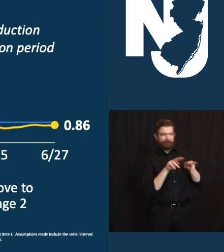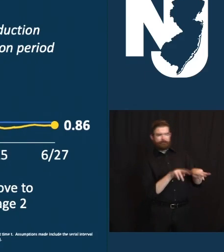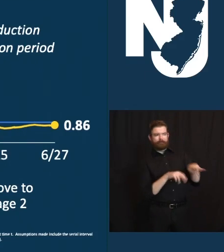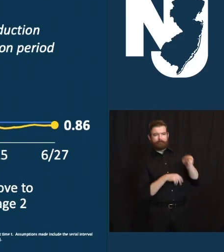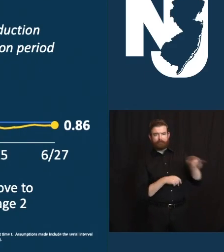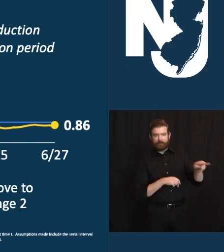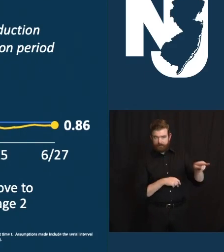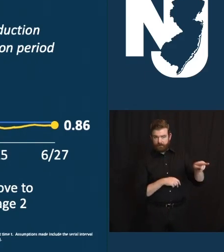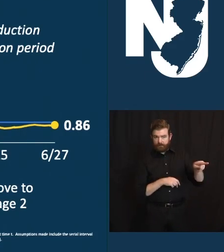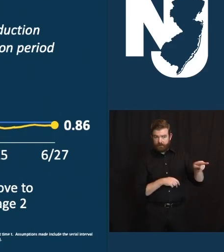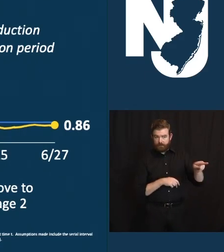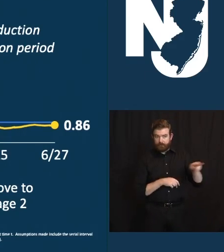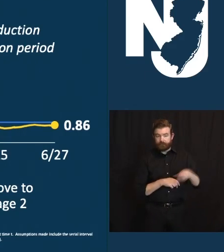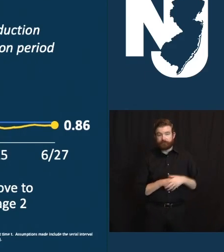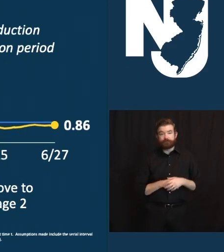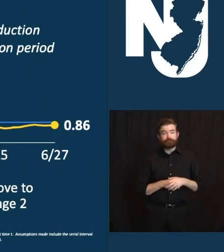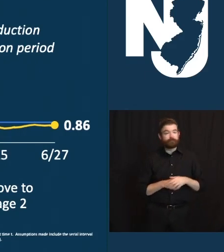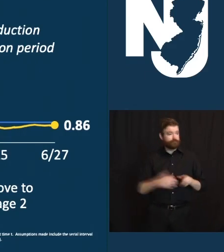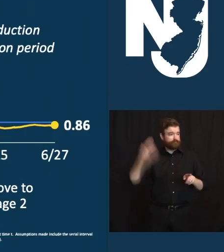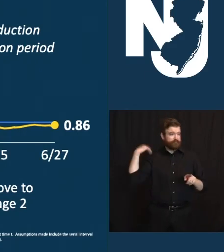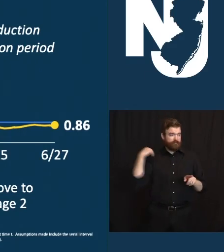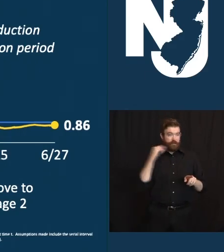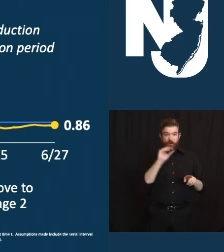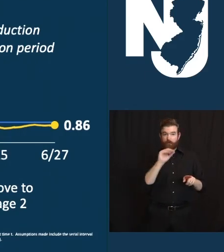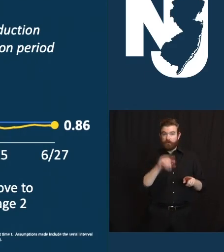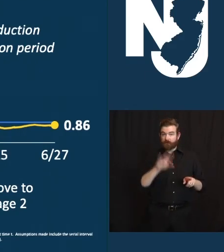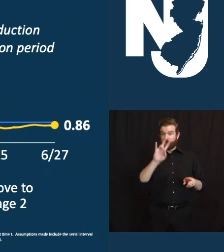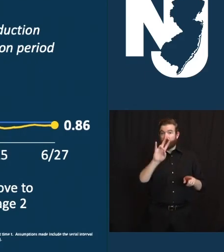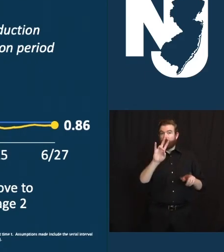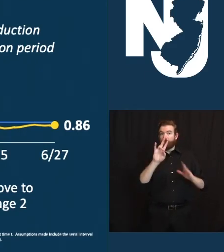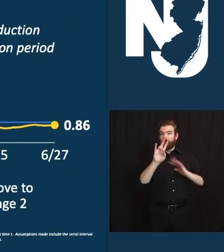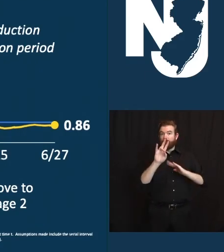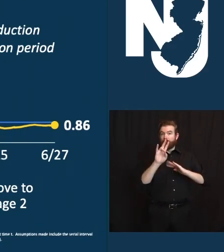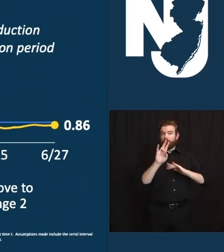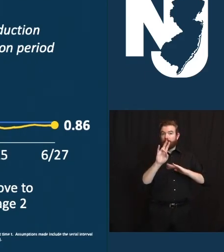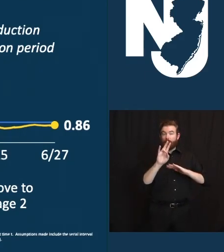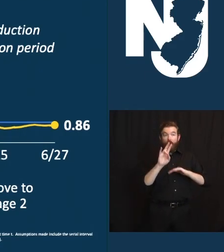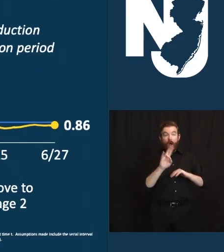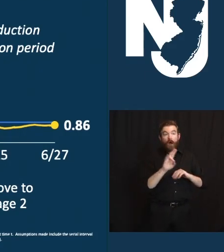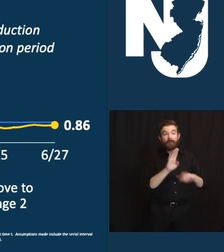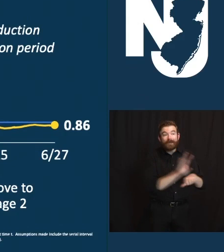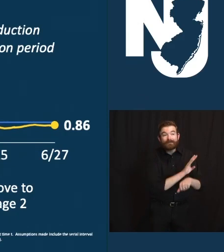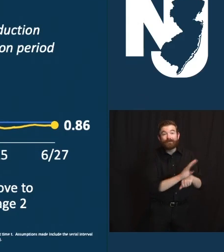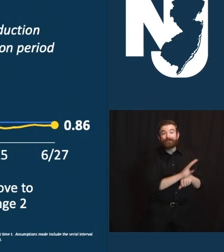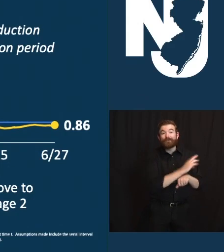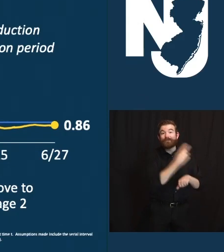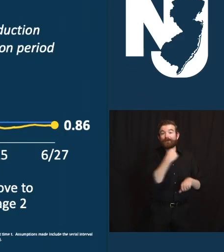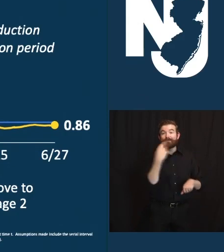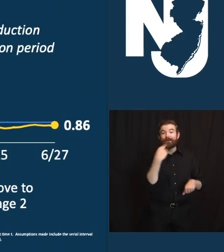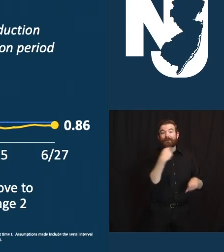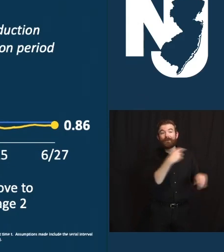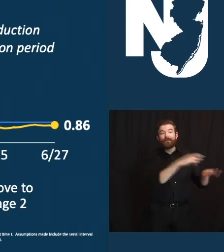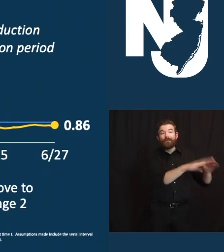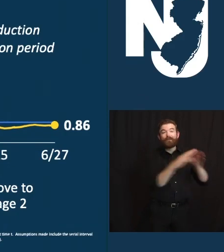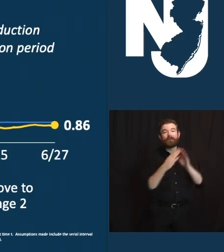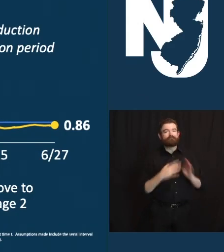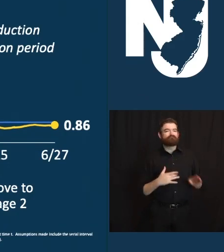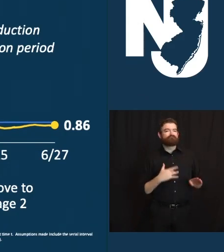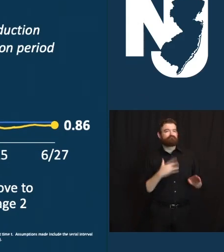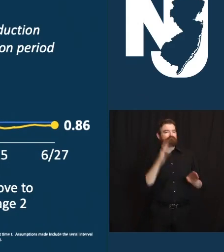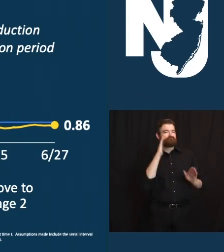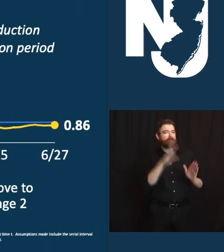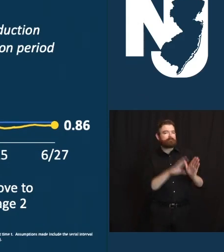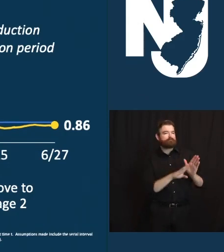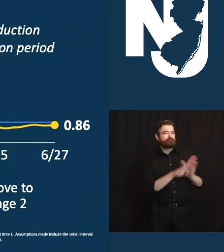0.70. And we knew that as more businesses began to reopen, we would see an increase as more people got out and moved about. We've been